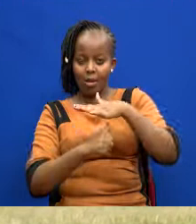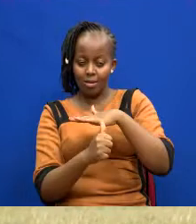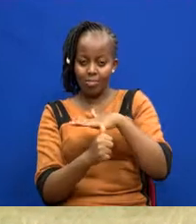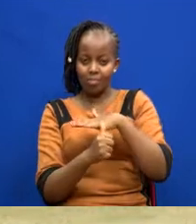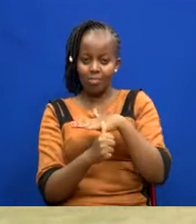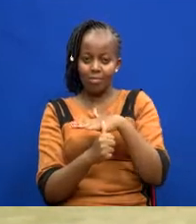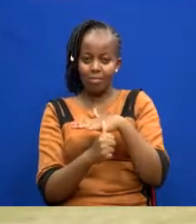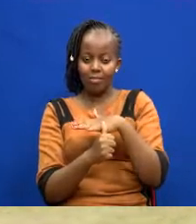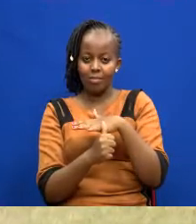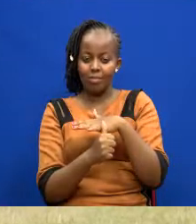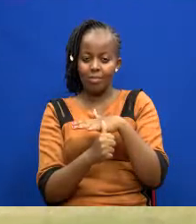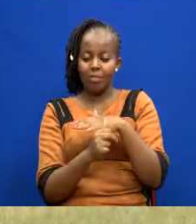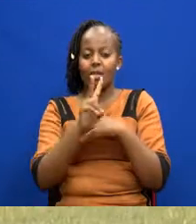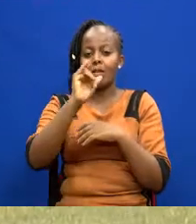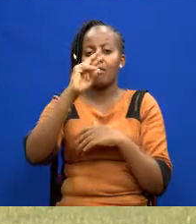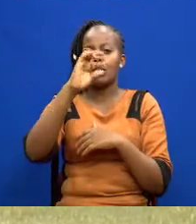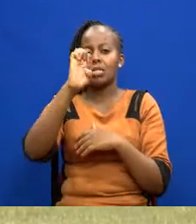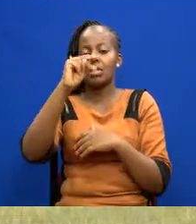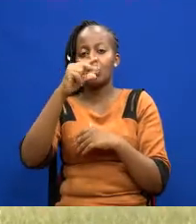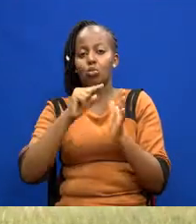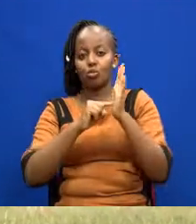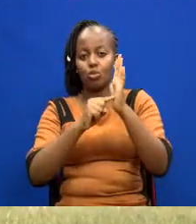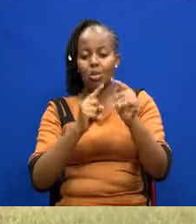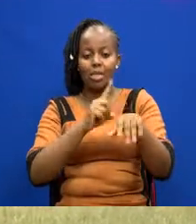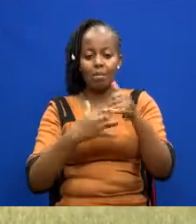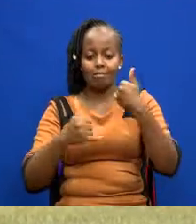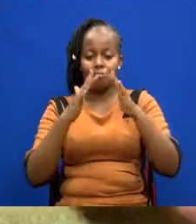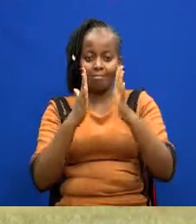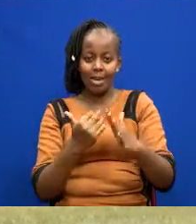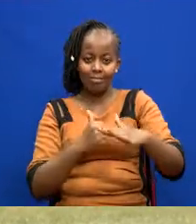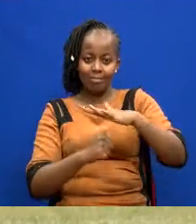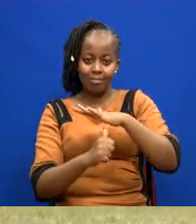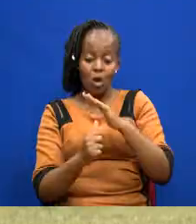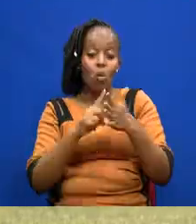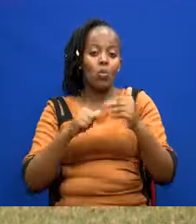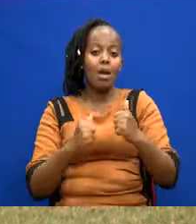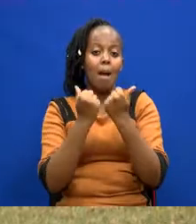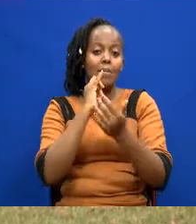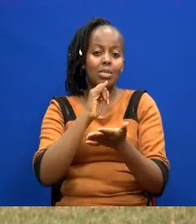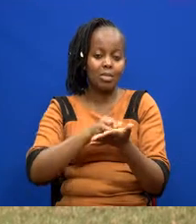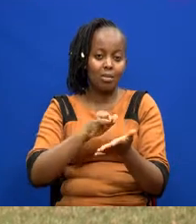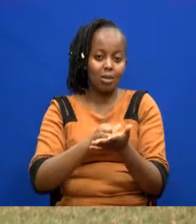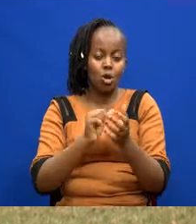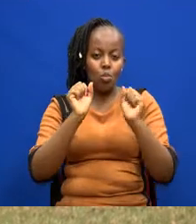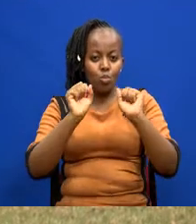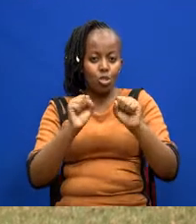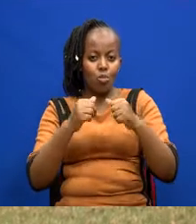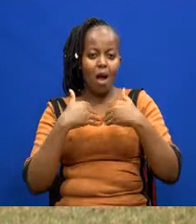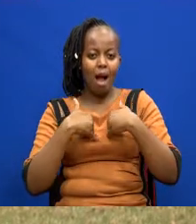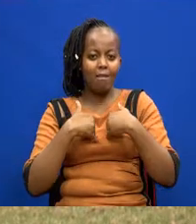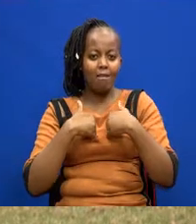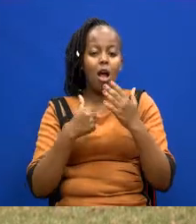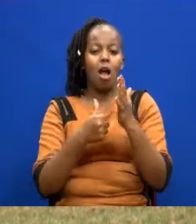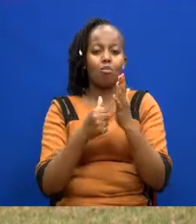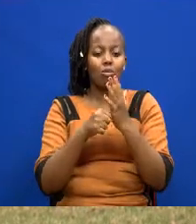under, okay, Vincent will demonstrate when the player is getting under, what will happen is he may incur